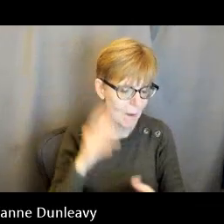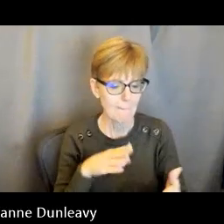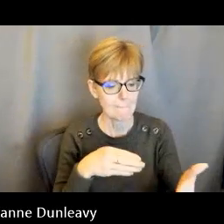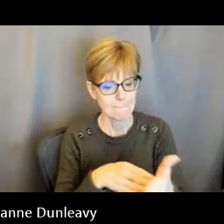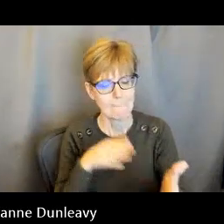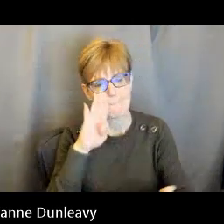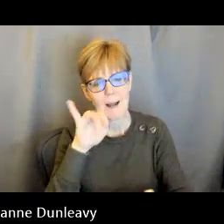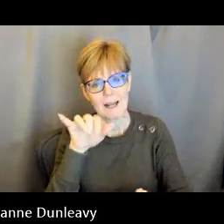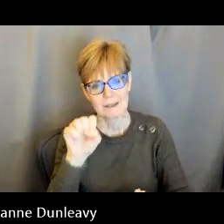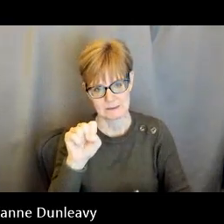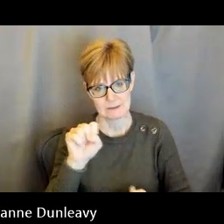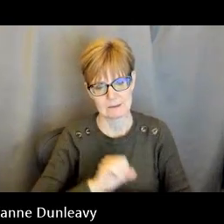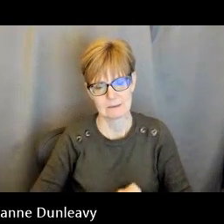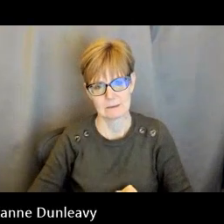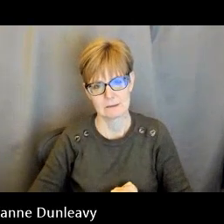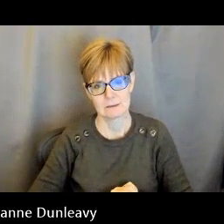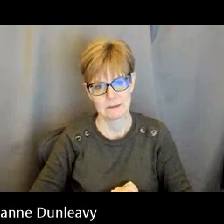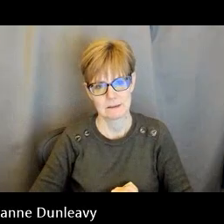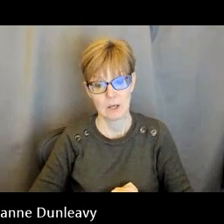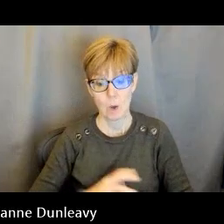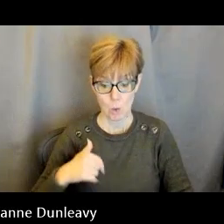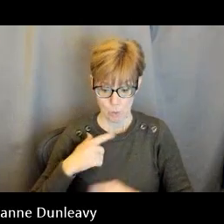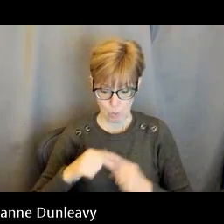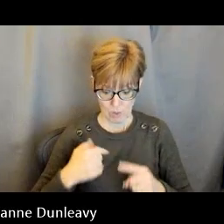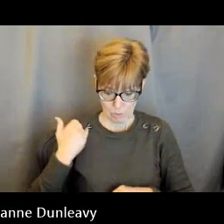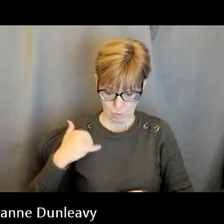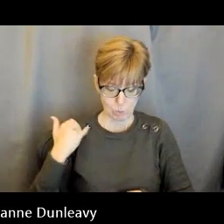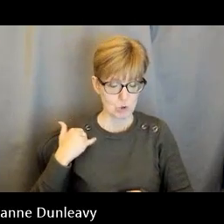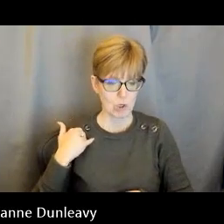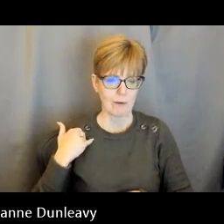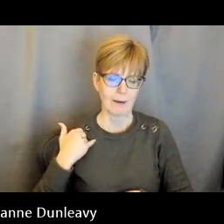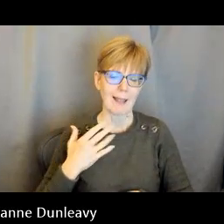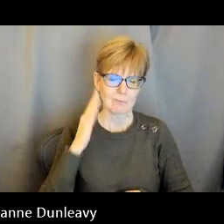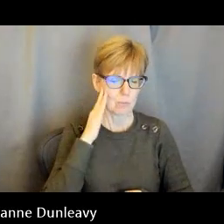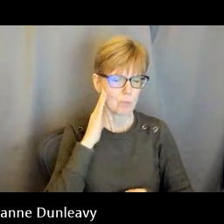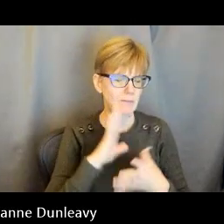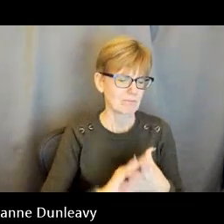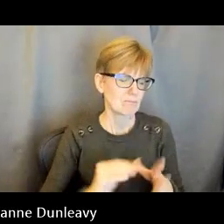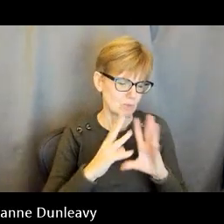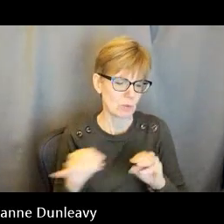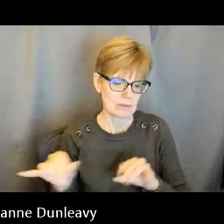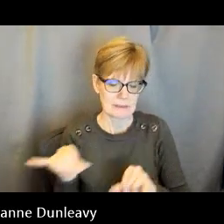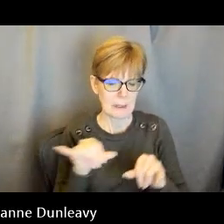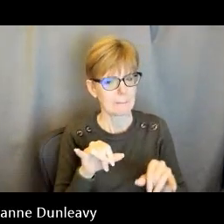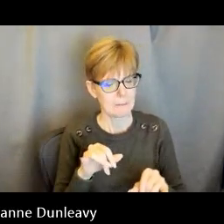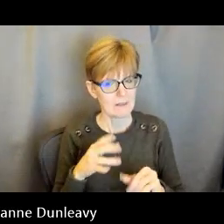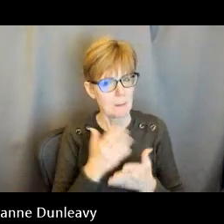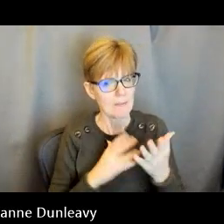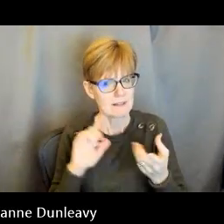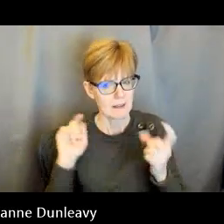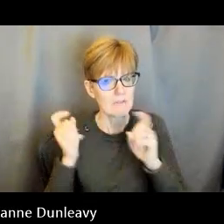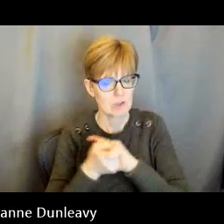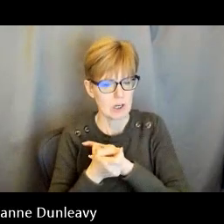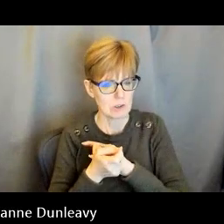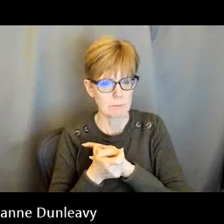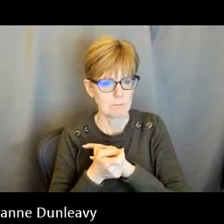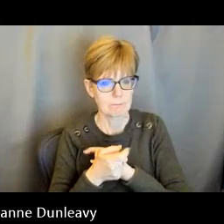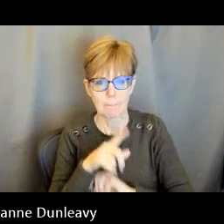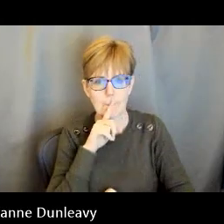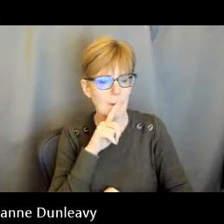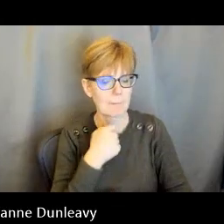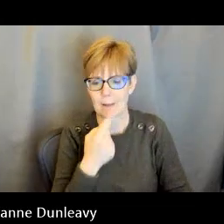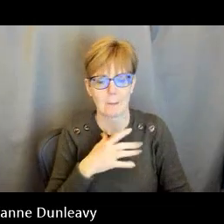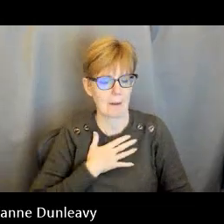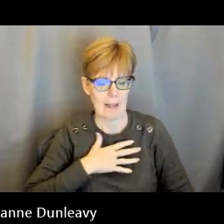When I was younger and I talk, we all have our own stories around this and things have certainly changed. And, I won't give away my age,